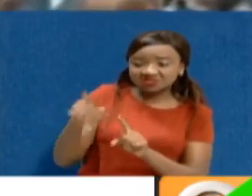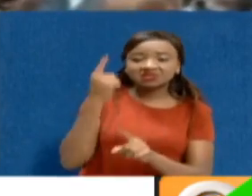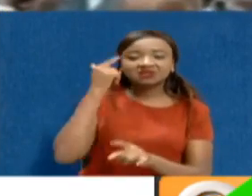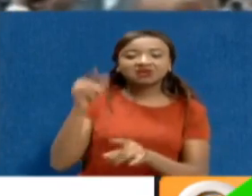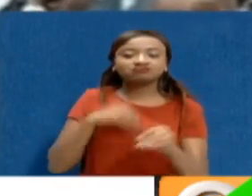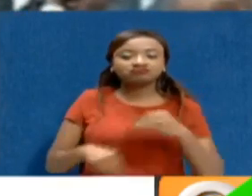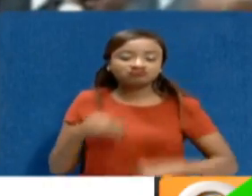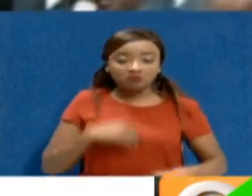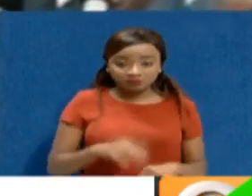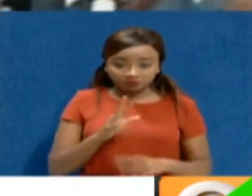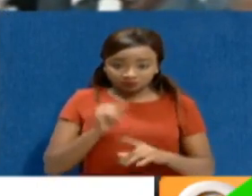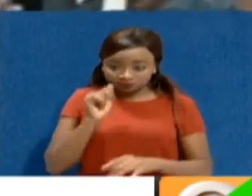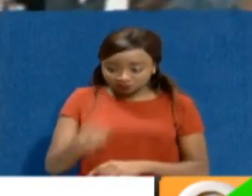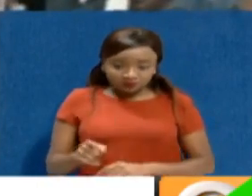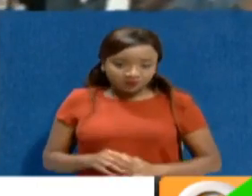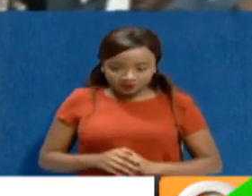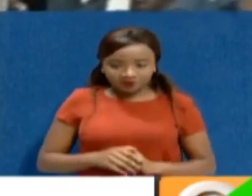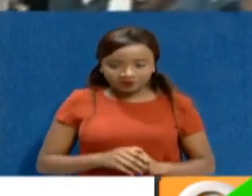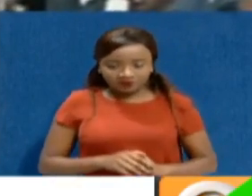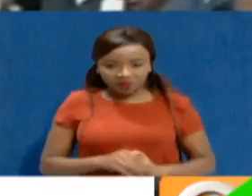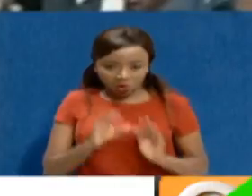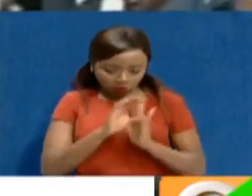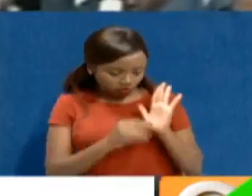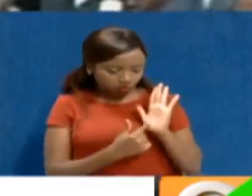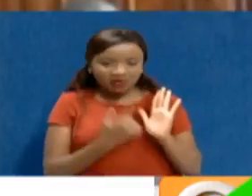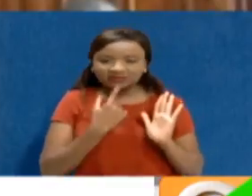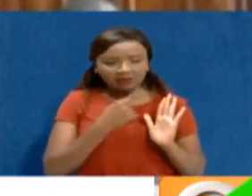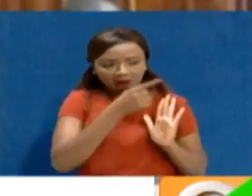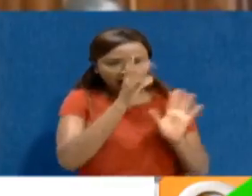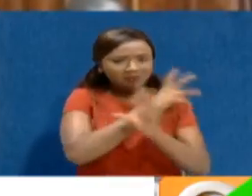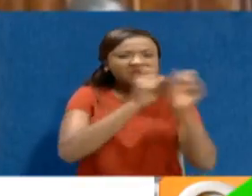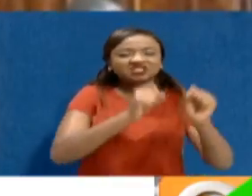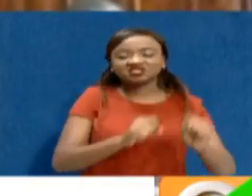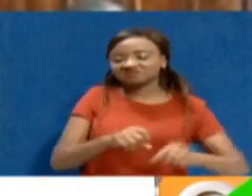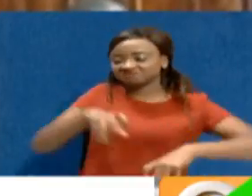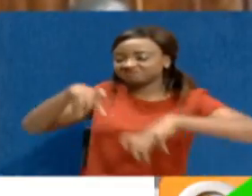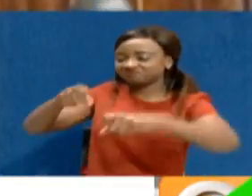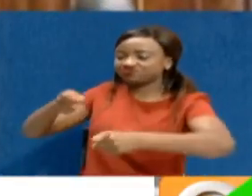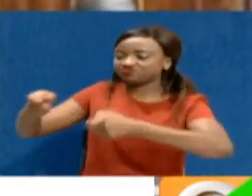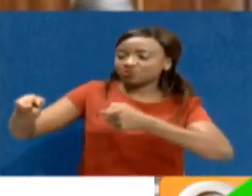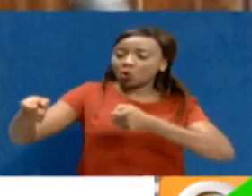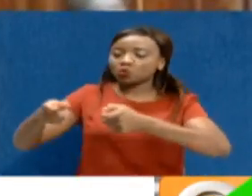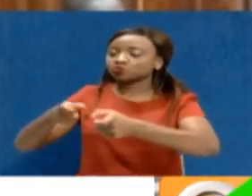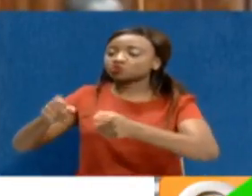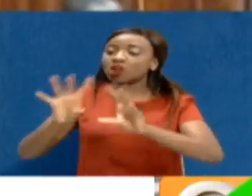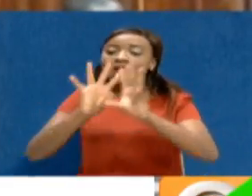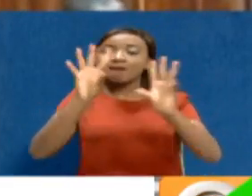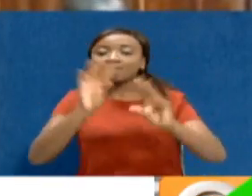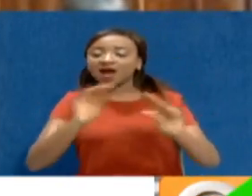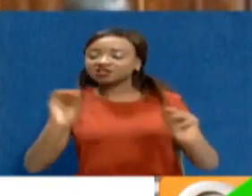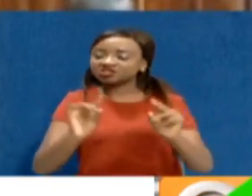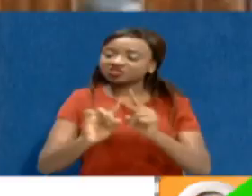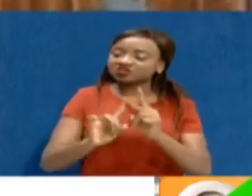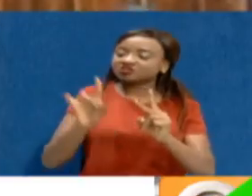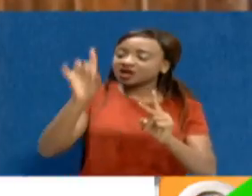time, the Constitution granted the president imperial-like powers, allowing him to control the budget of the judiciary and even hire